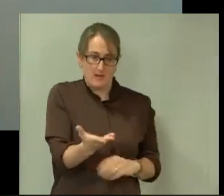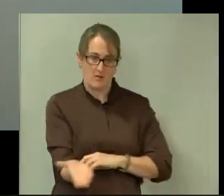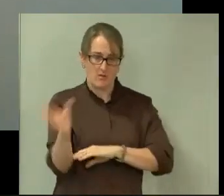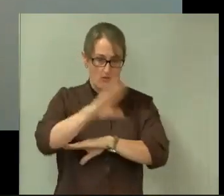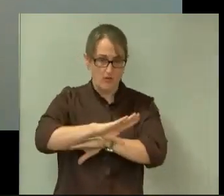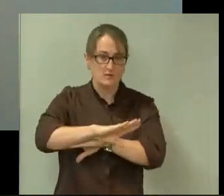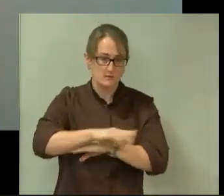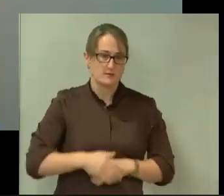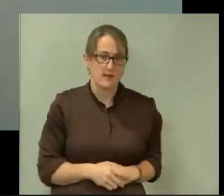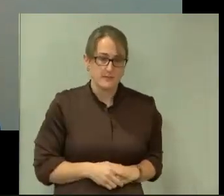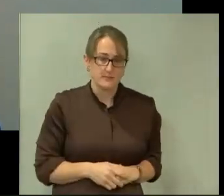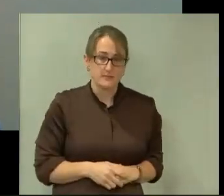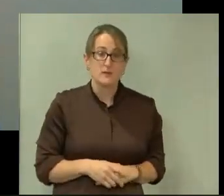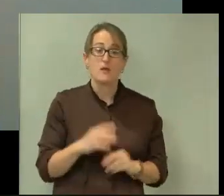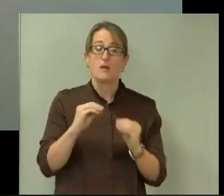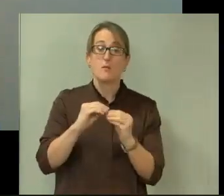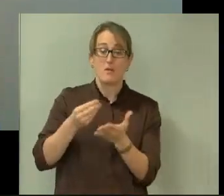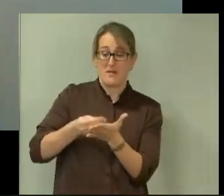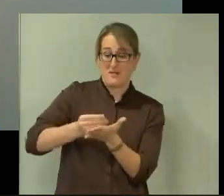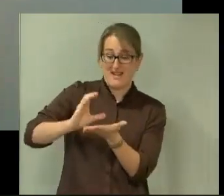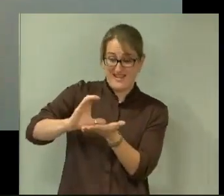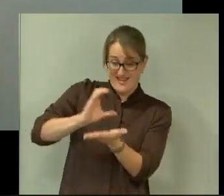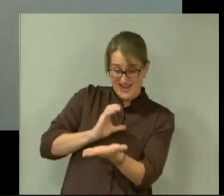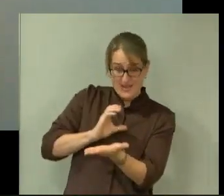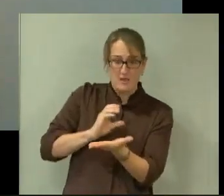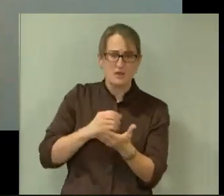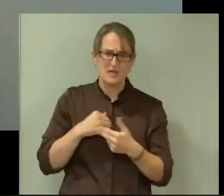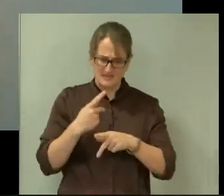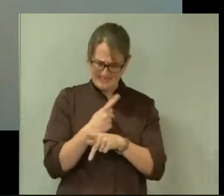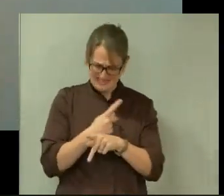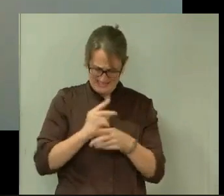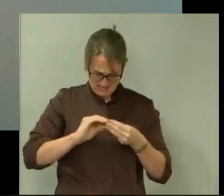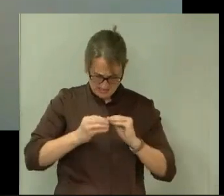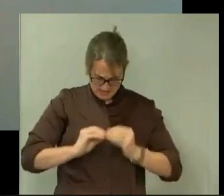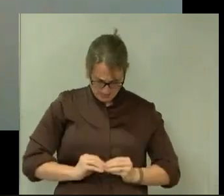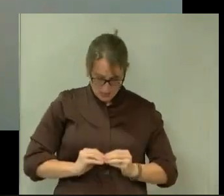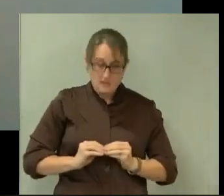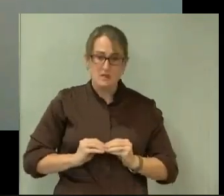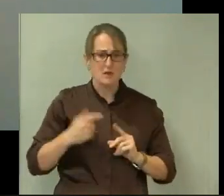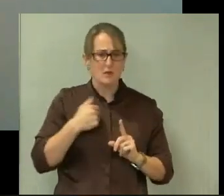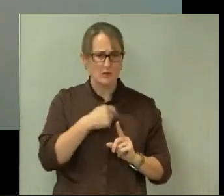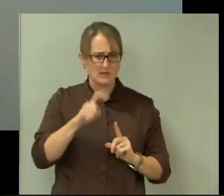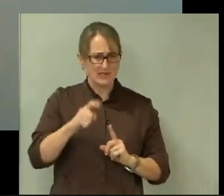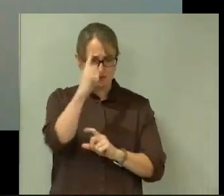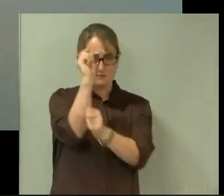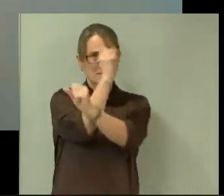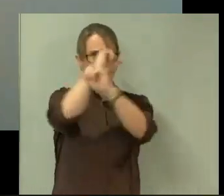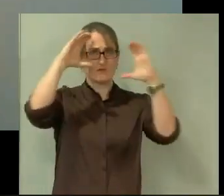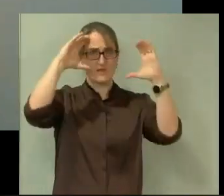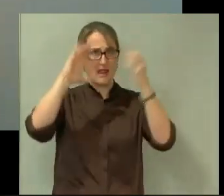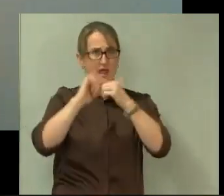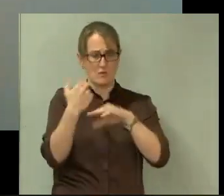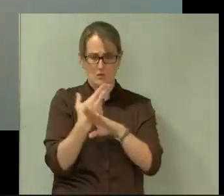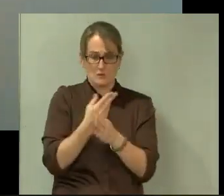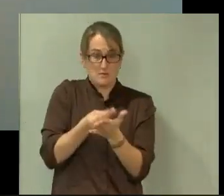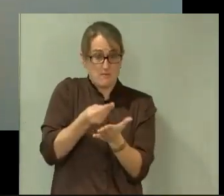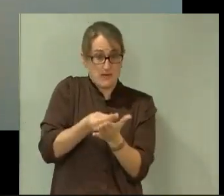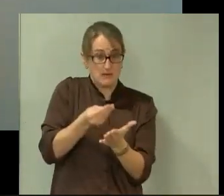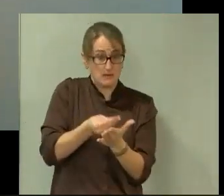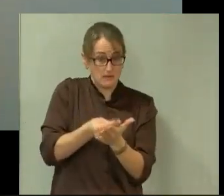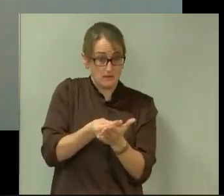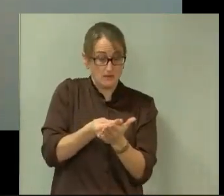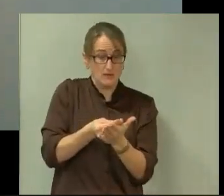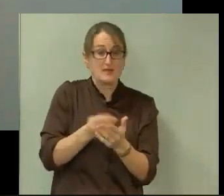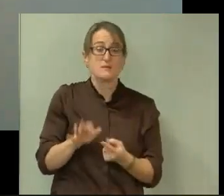funding. Calculation numbers for concentration funds should be reimagined also, especially for schools